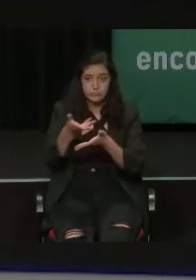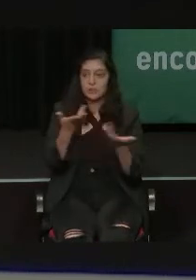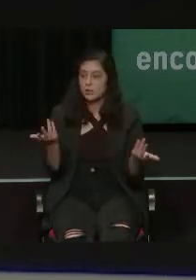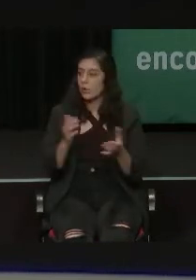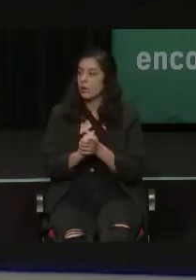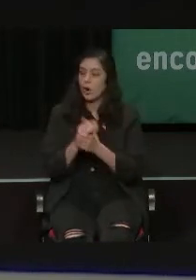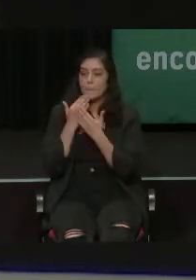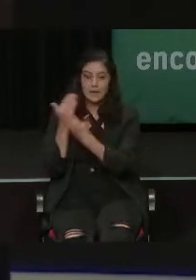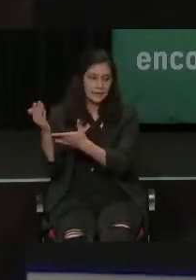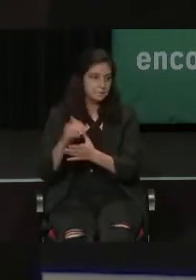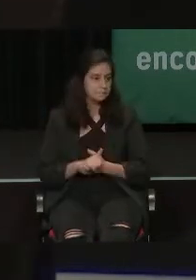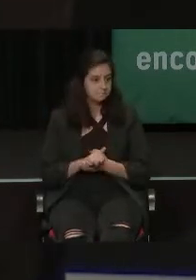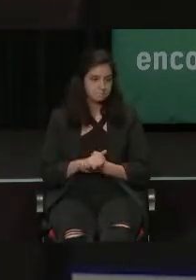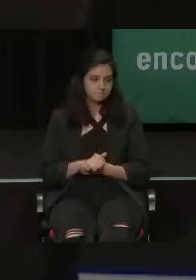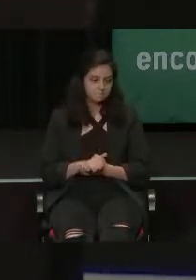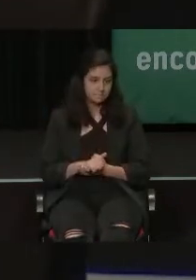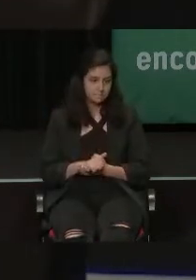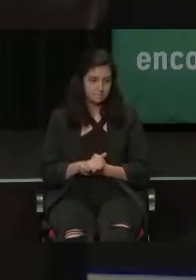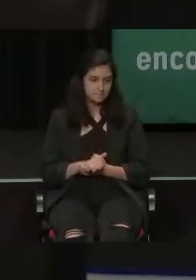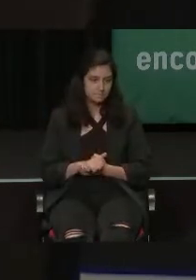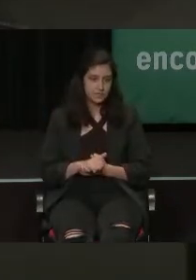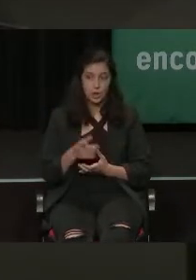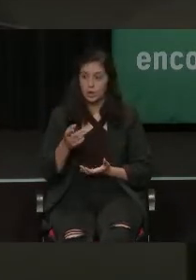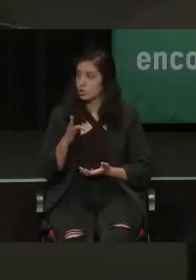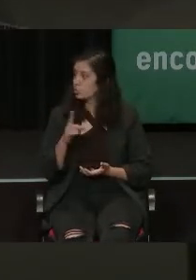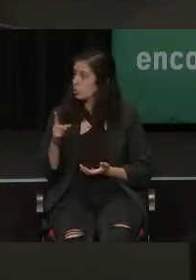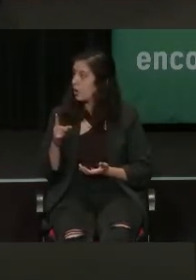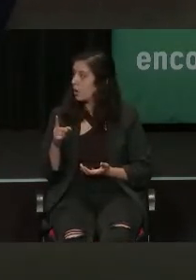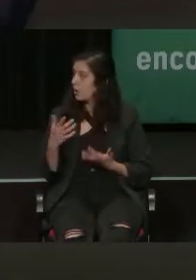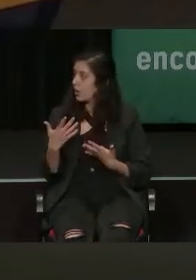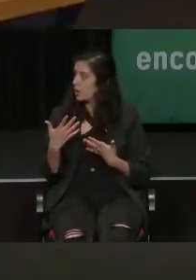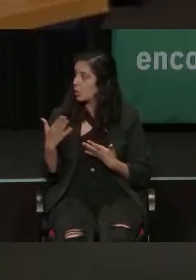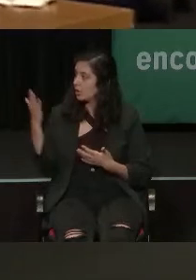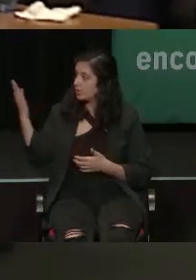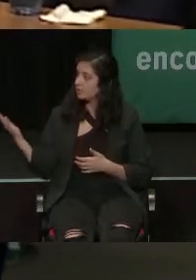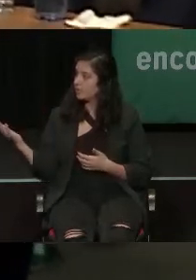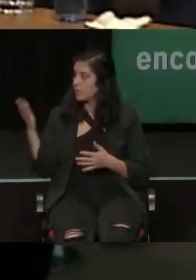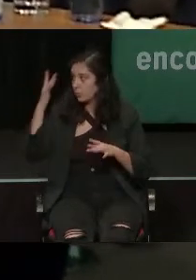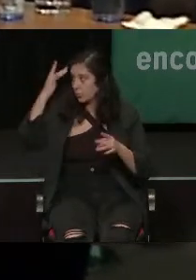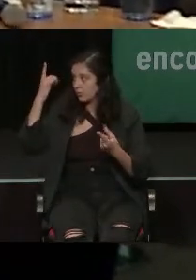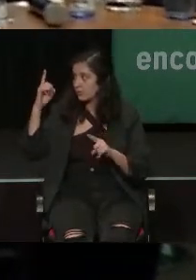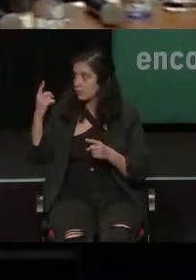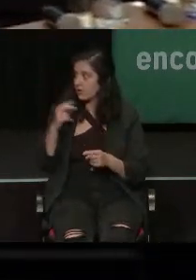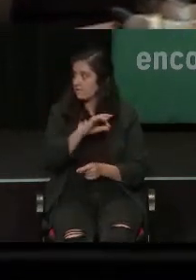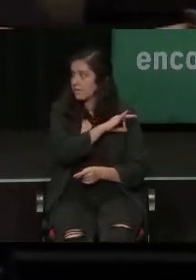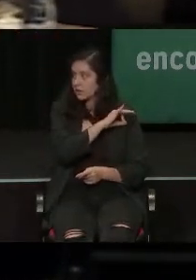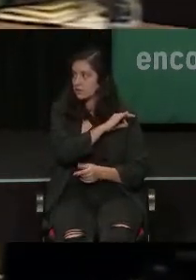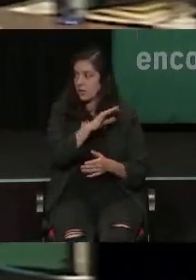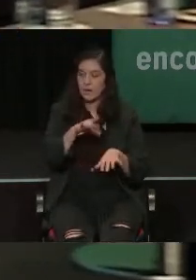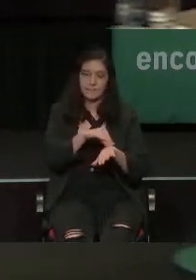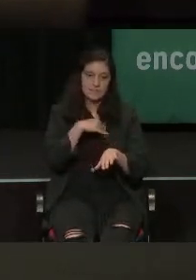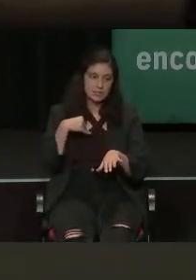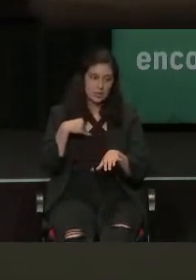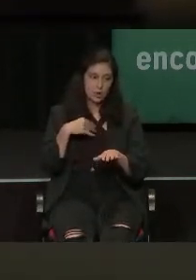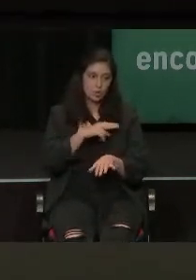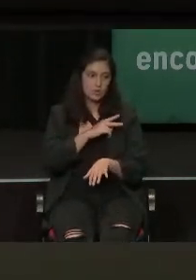you so much. We are now having João Barata. He is a professor at the Faculty of Medicine of the University